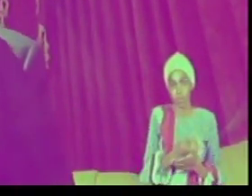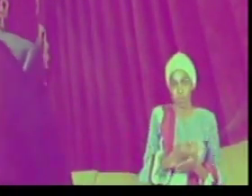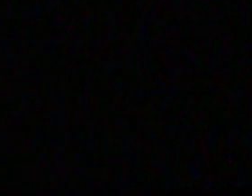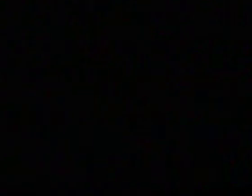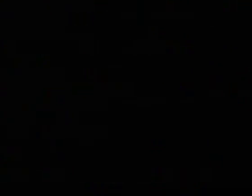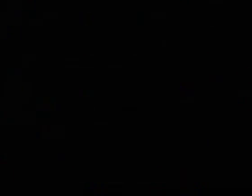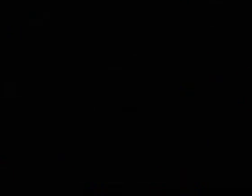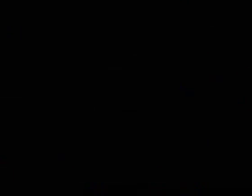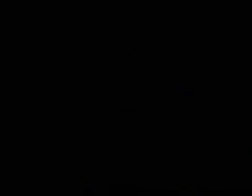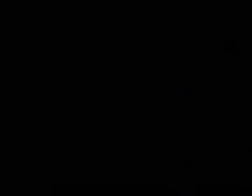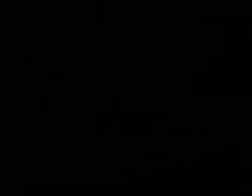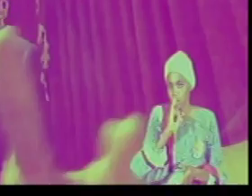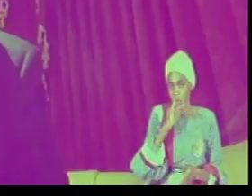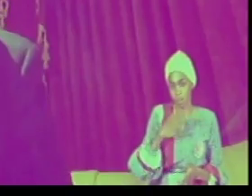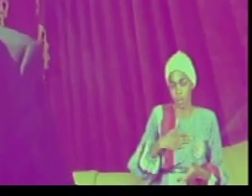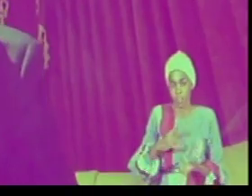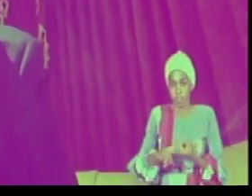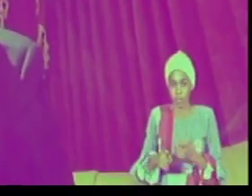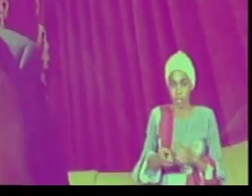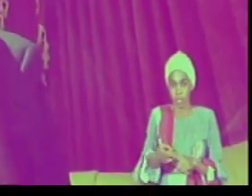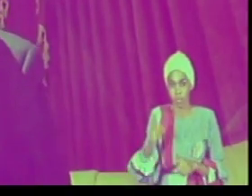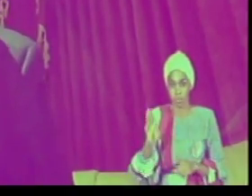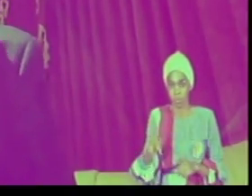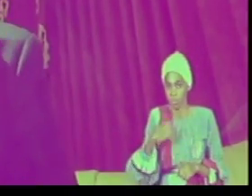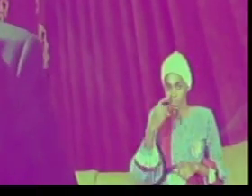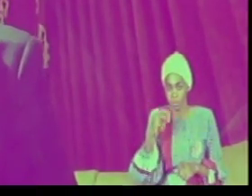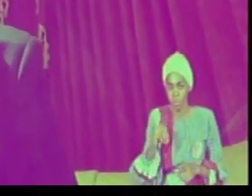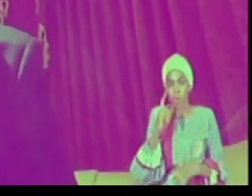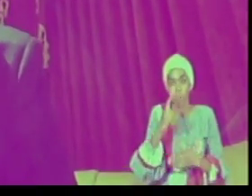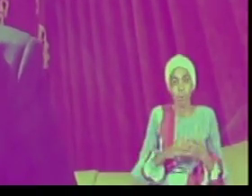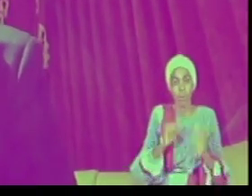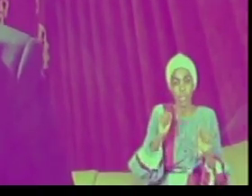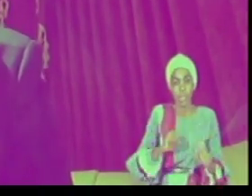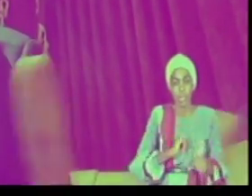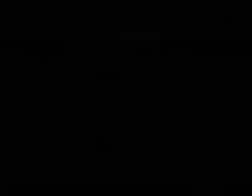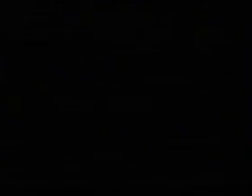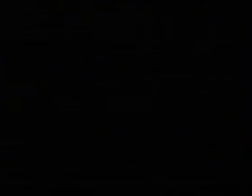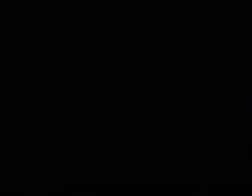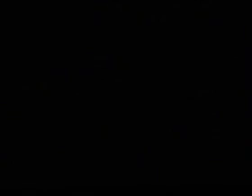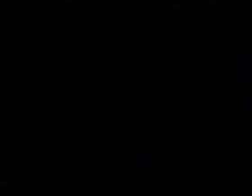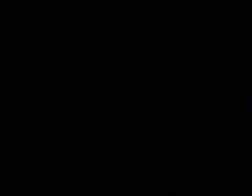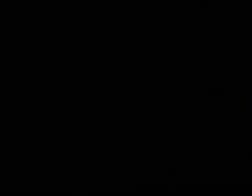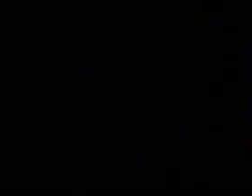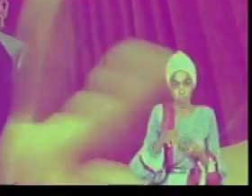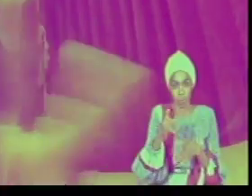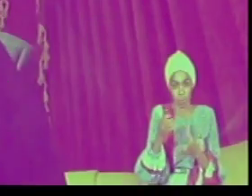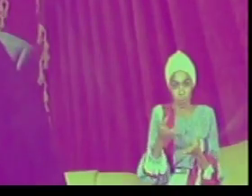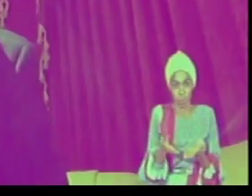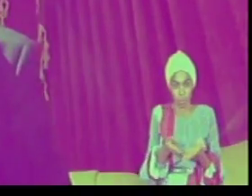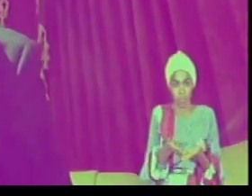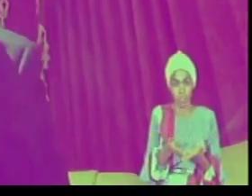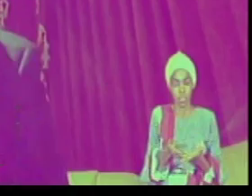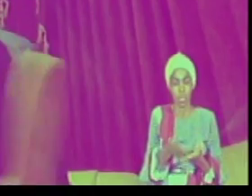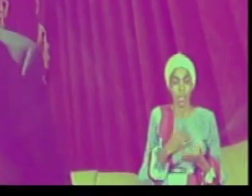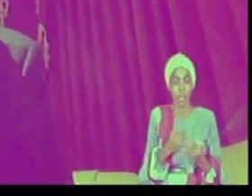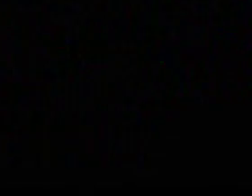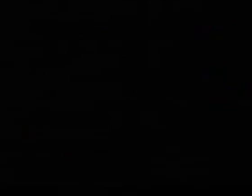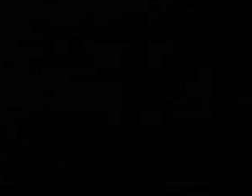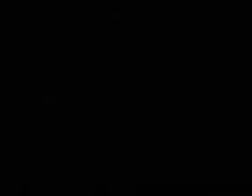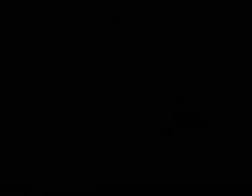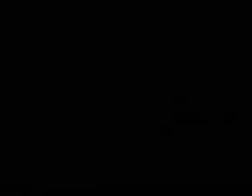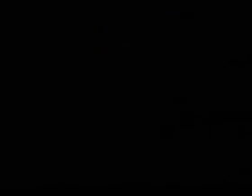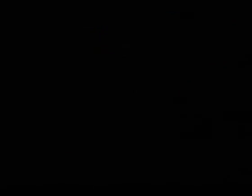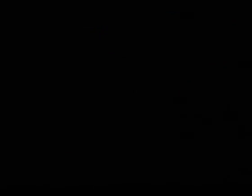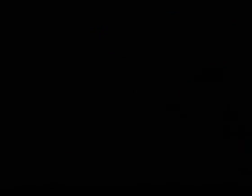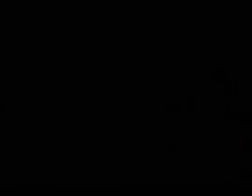after you. Tell me your son. What can I do for you? What do you want? And you saw how God was so taken aback and impressed by